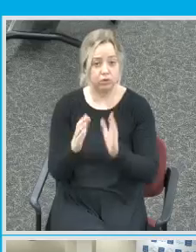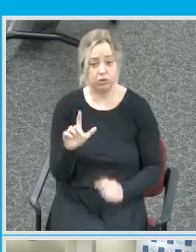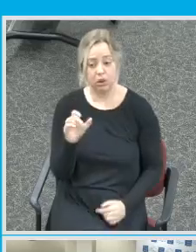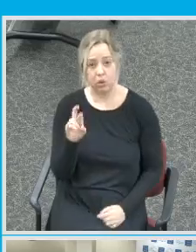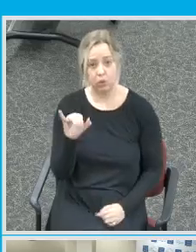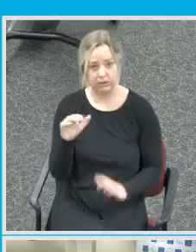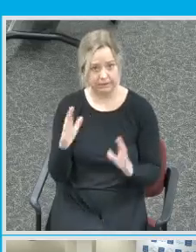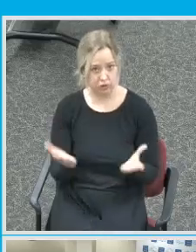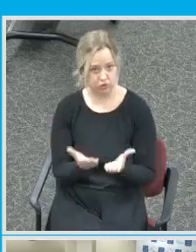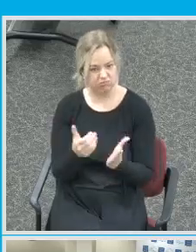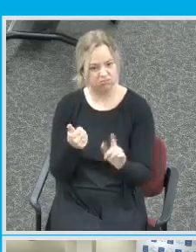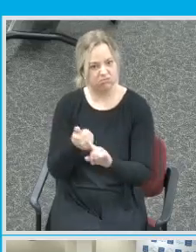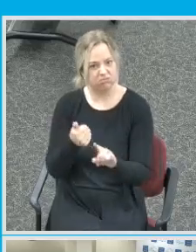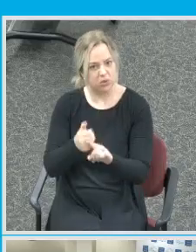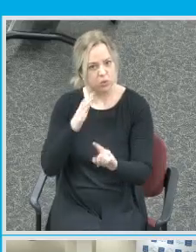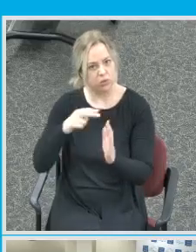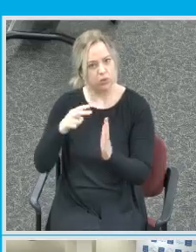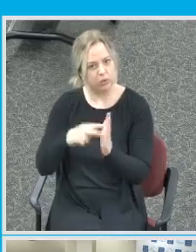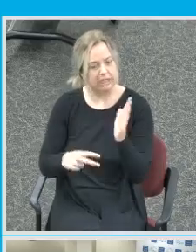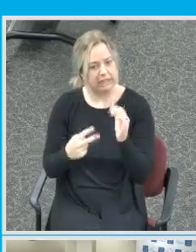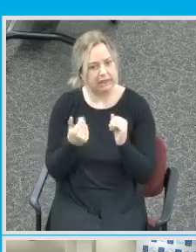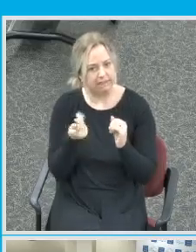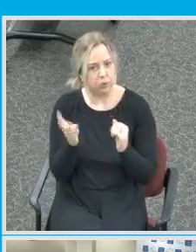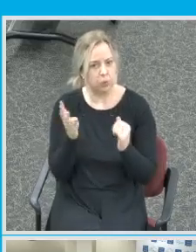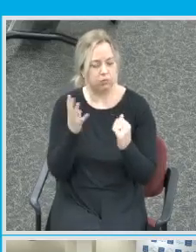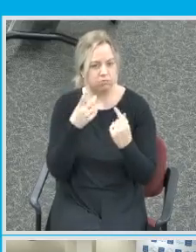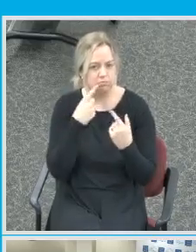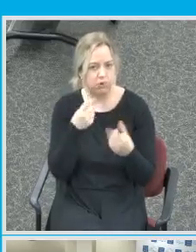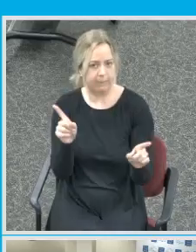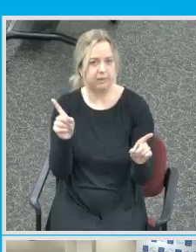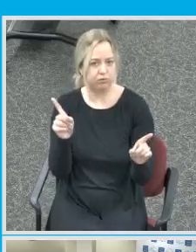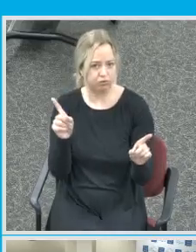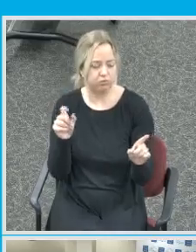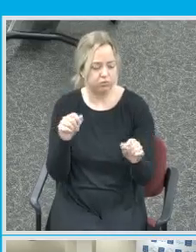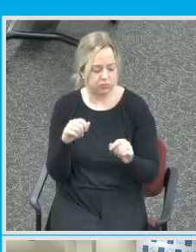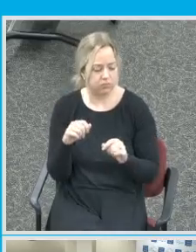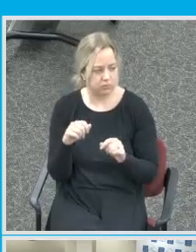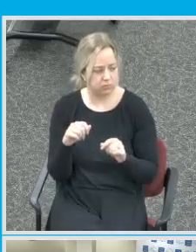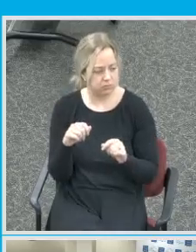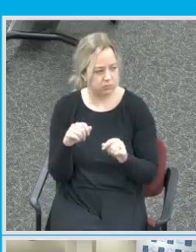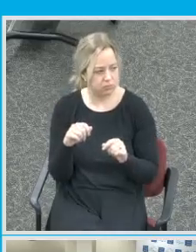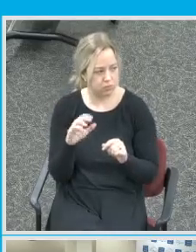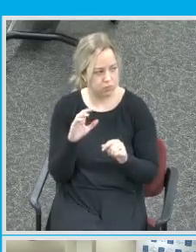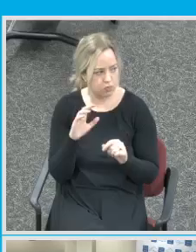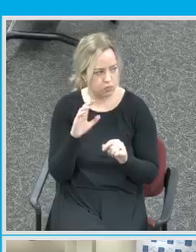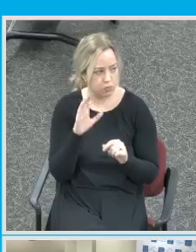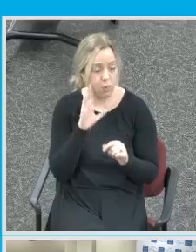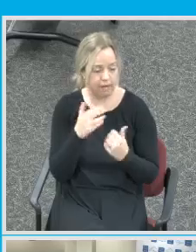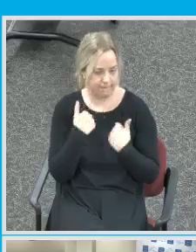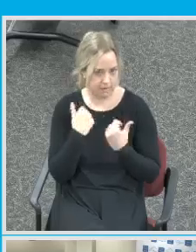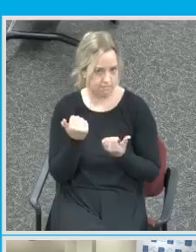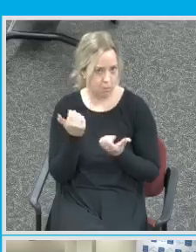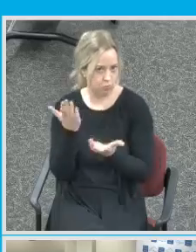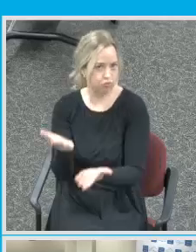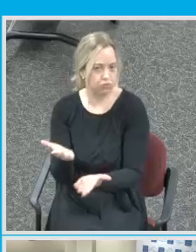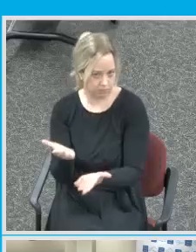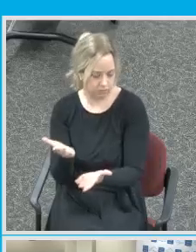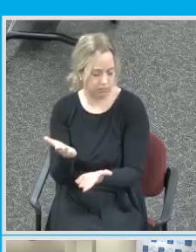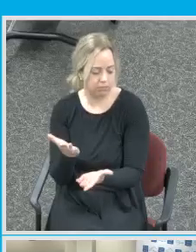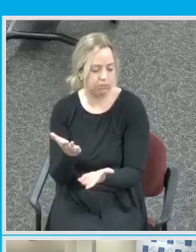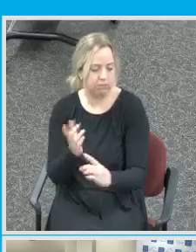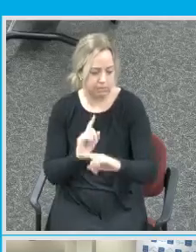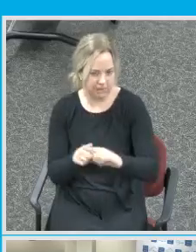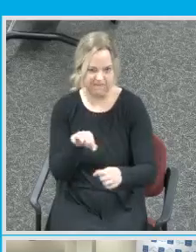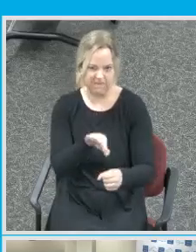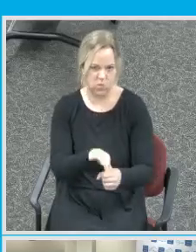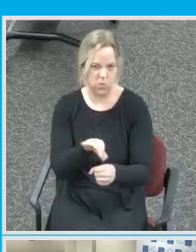to read a couple of proclamations. We will need a motion and a vote